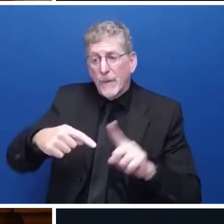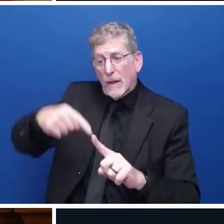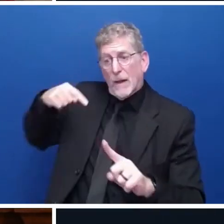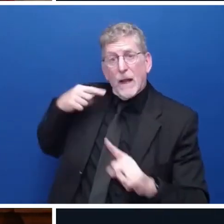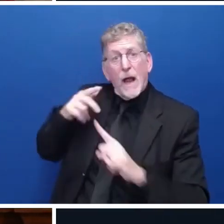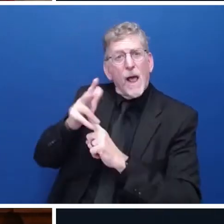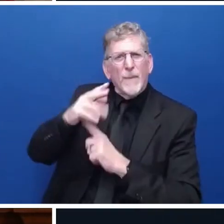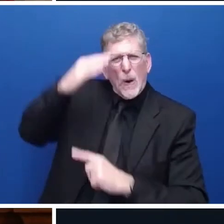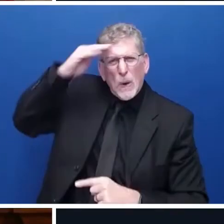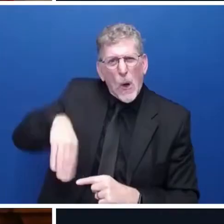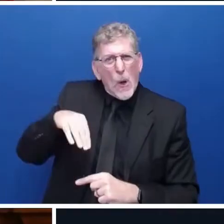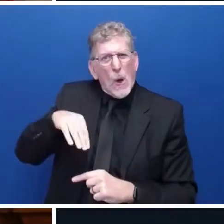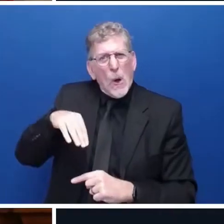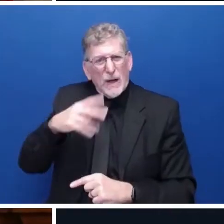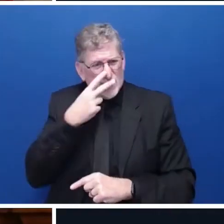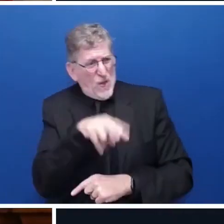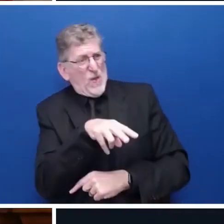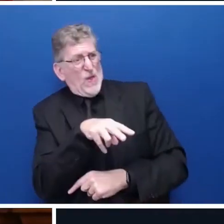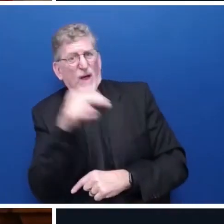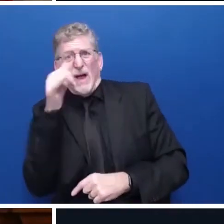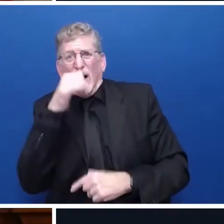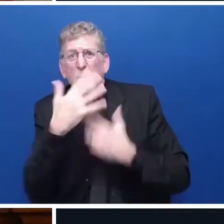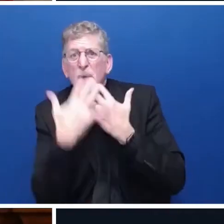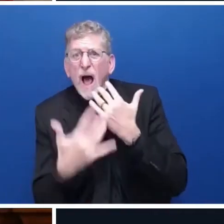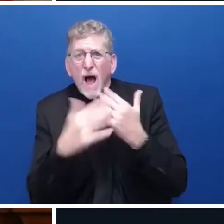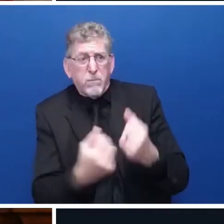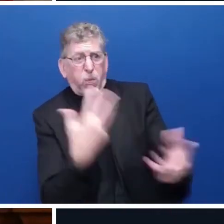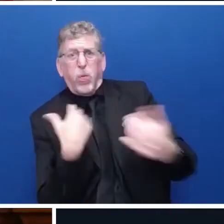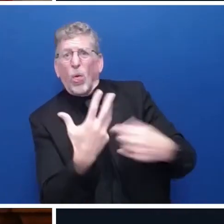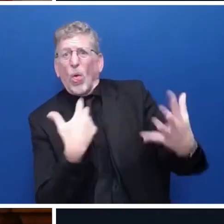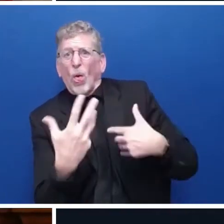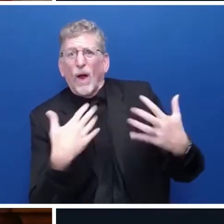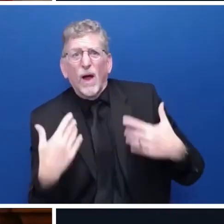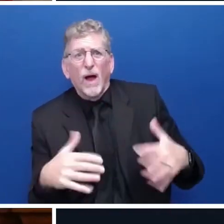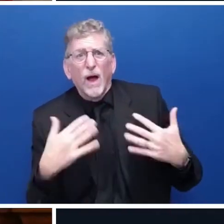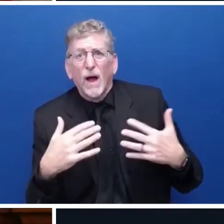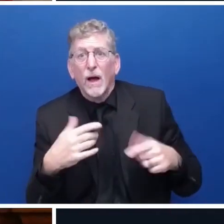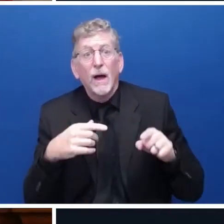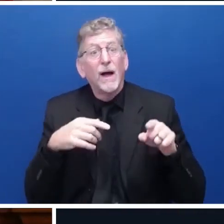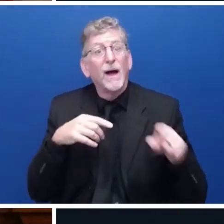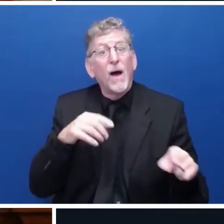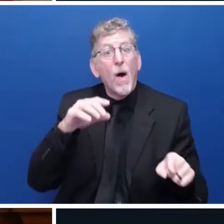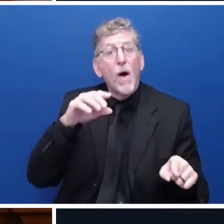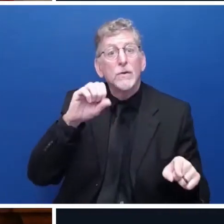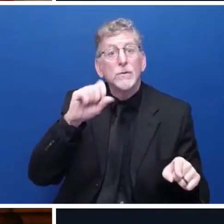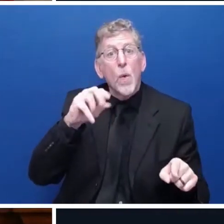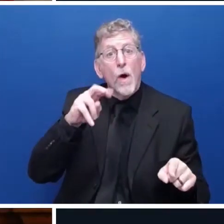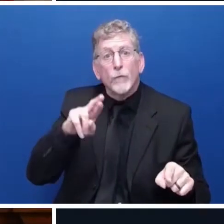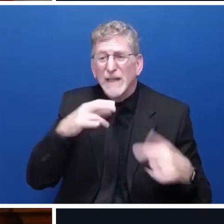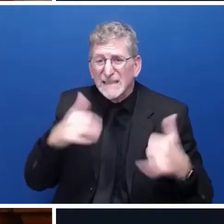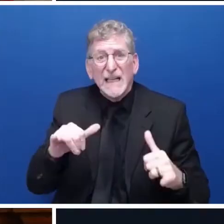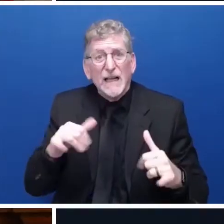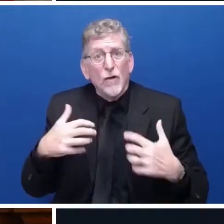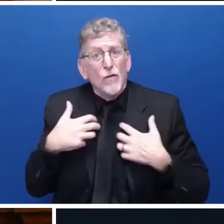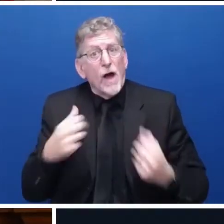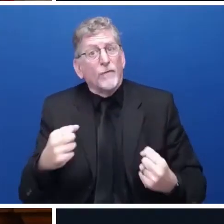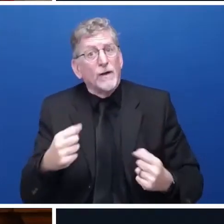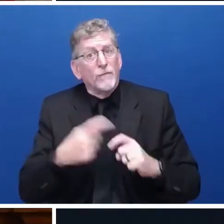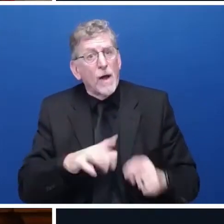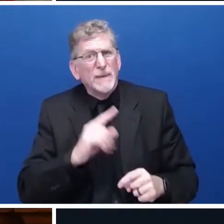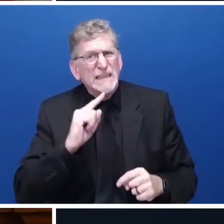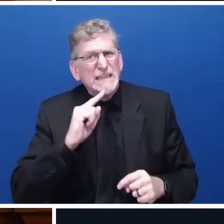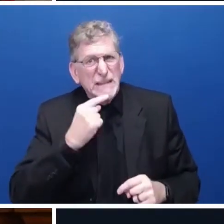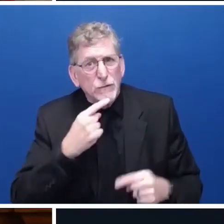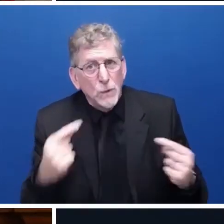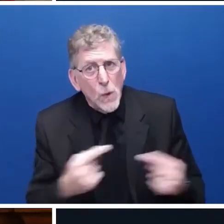aisle. Chief Warrant Officer Slover is still recovering from his serious wounds, but I'm thrilled to